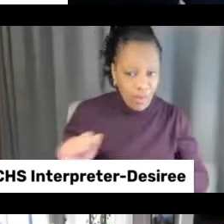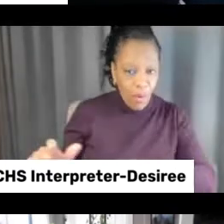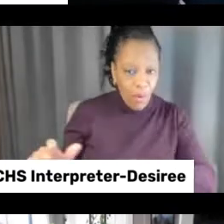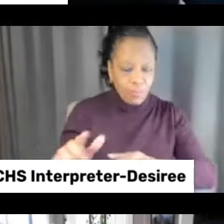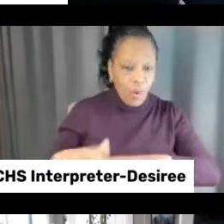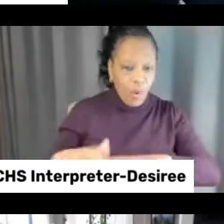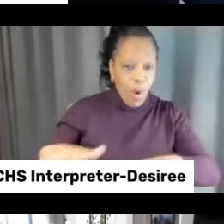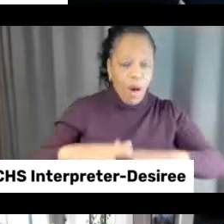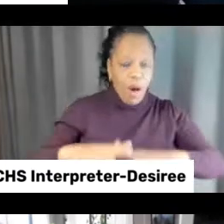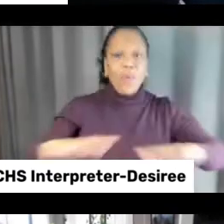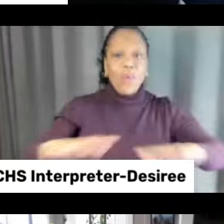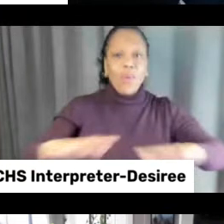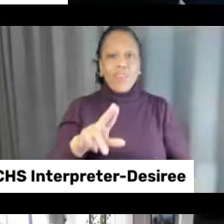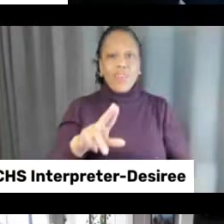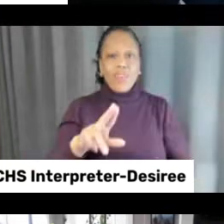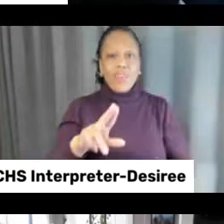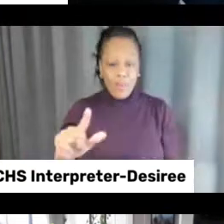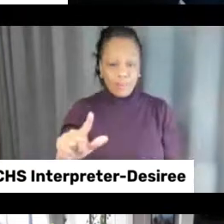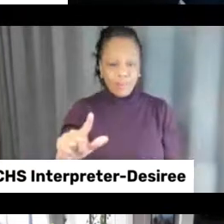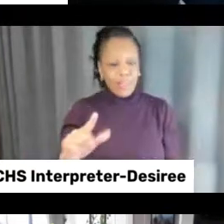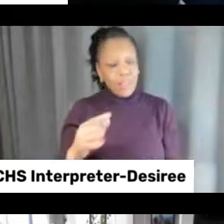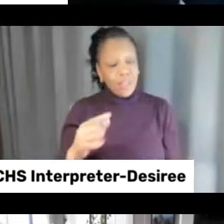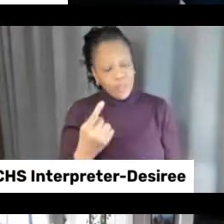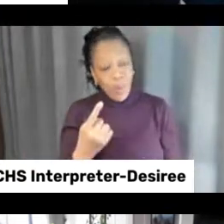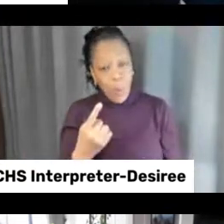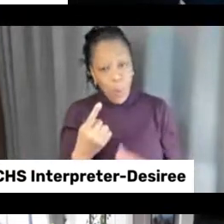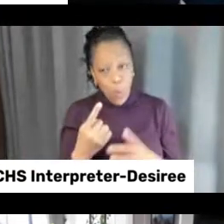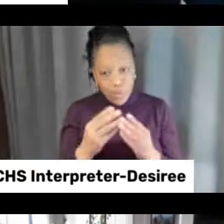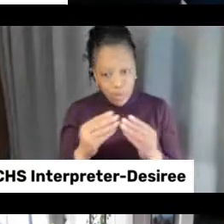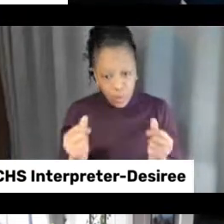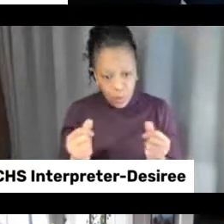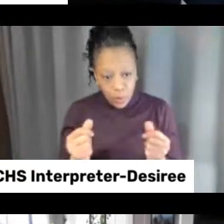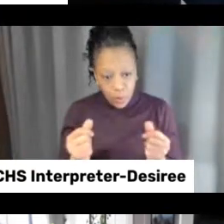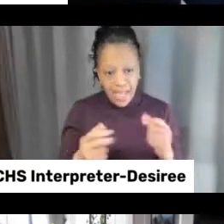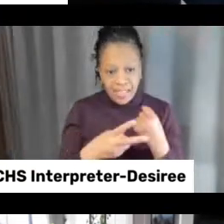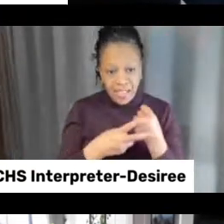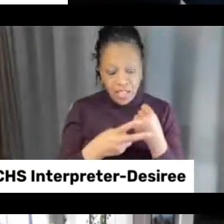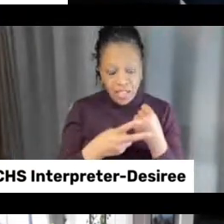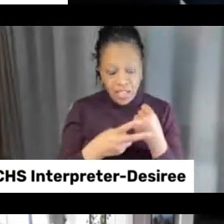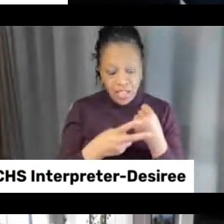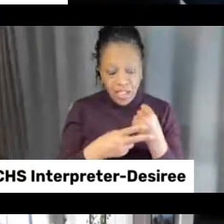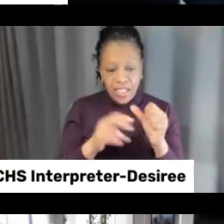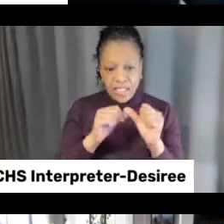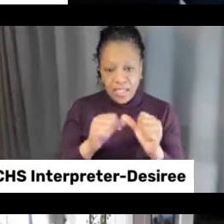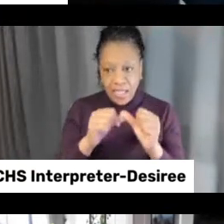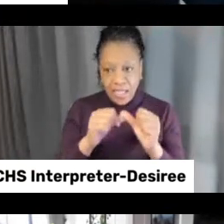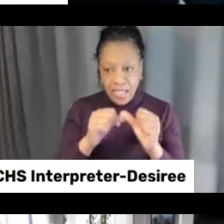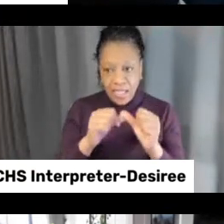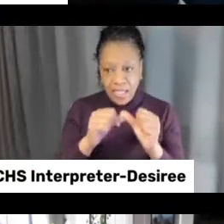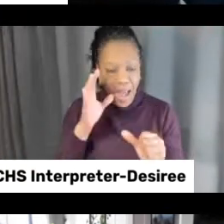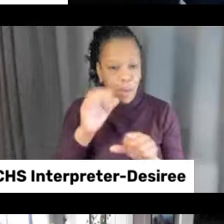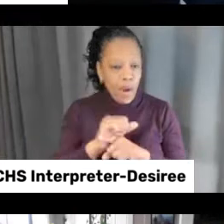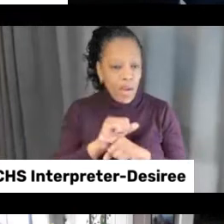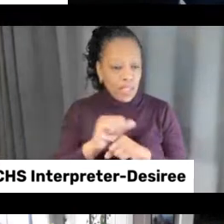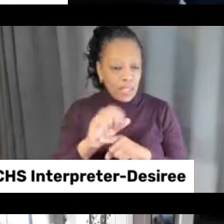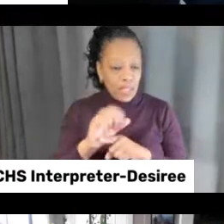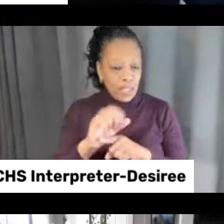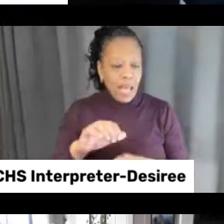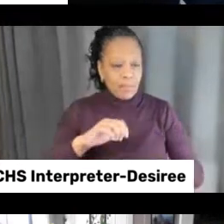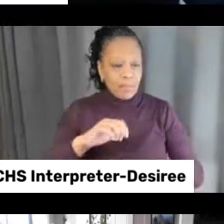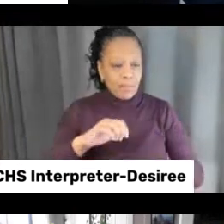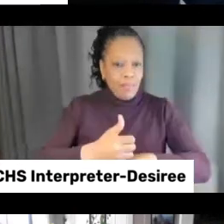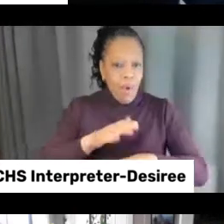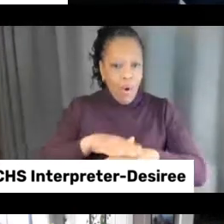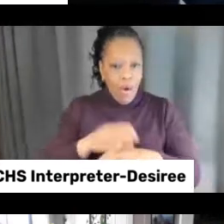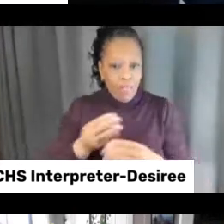solutions to reducing farm runoff pollution is conservation, sustainable agriculture practices that are put on the land. But